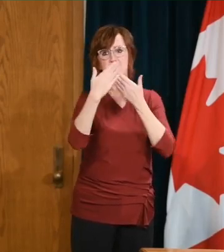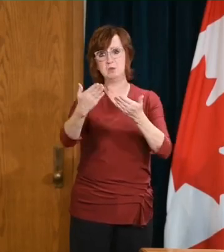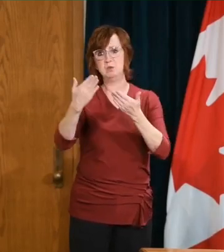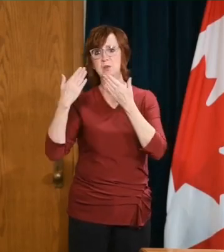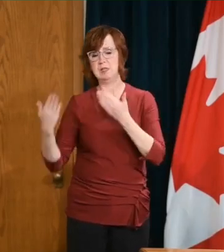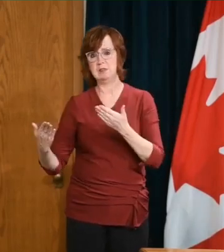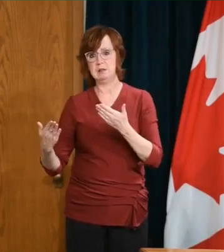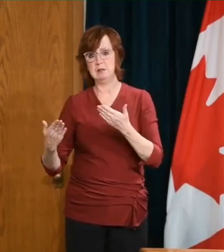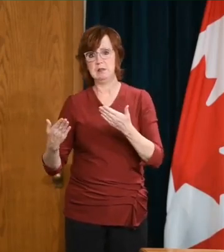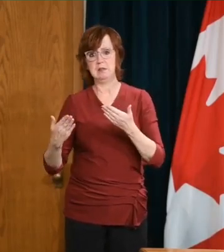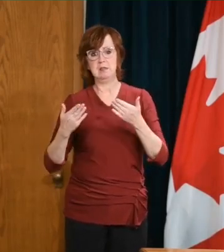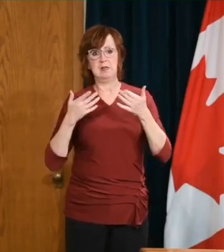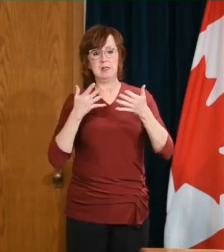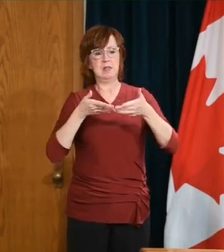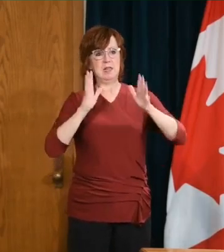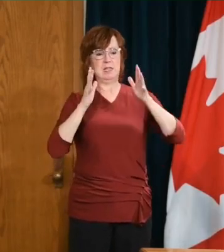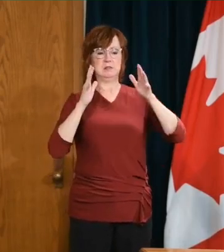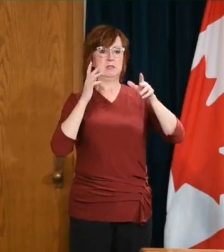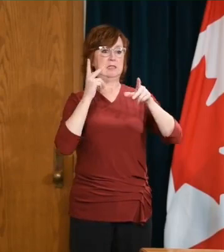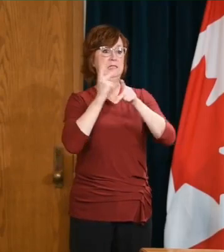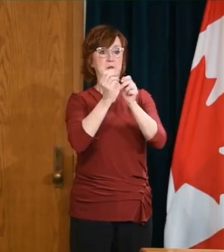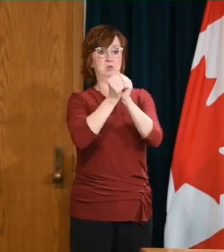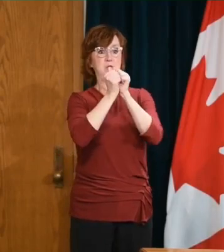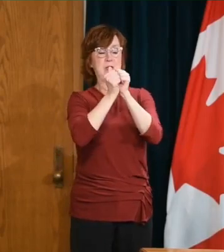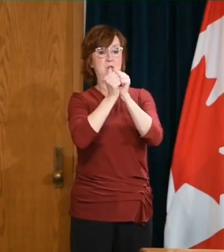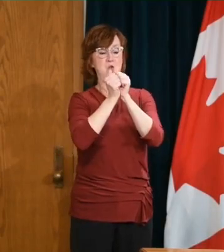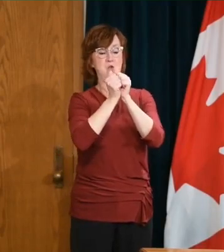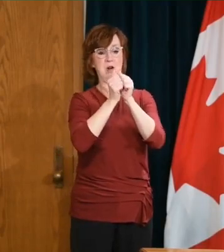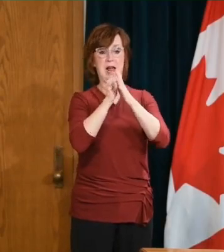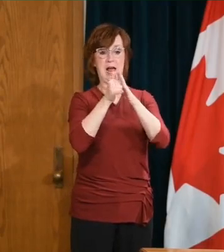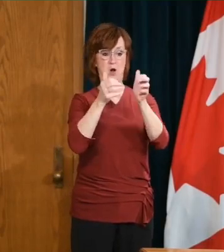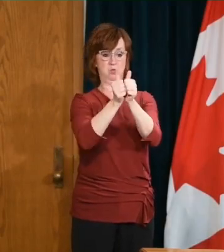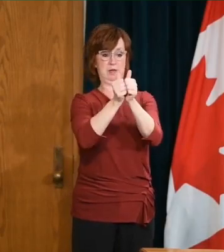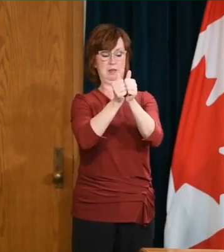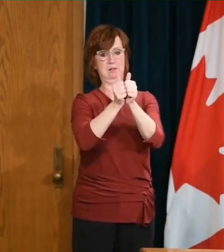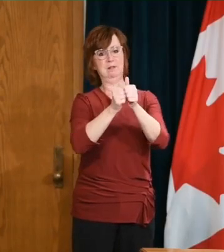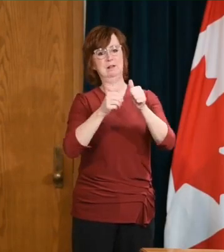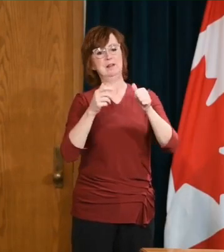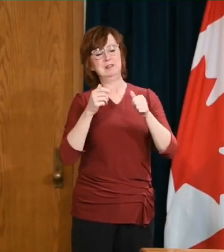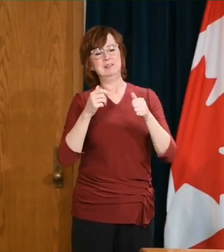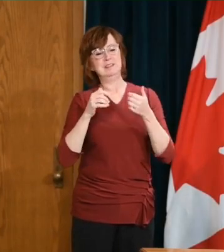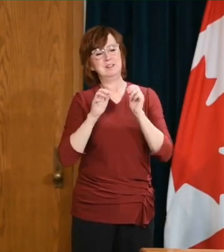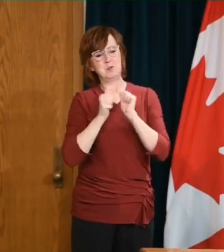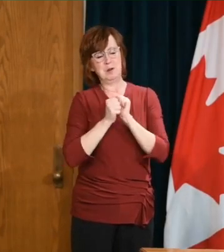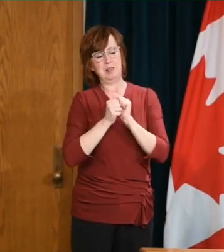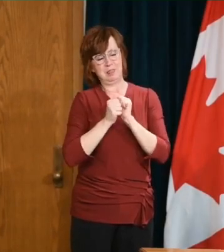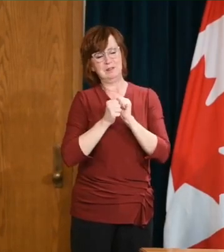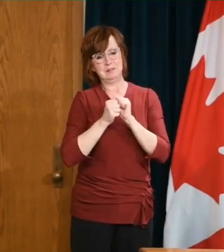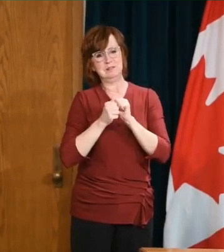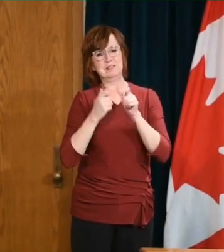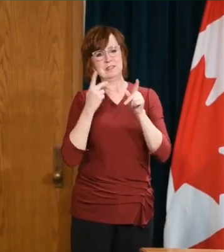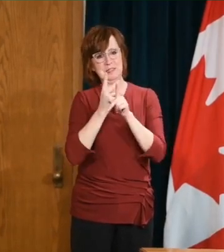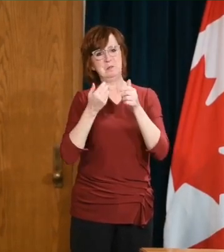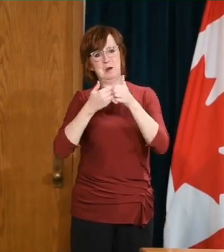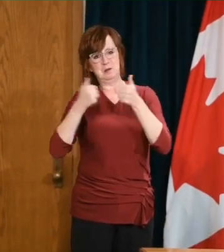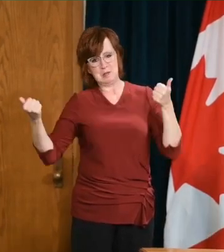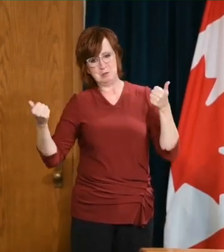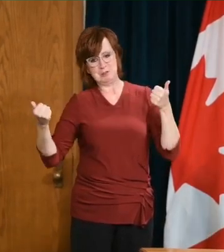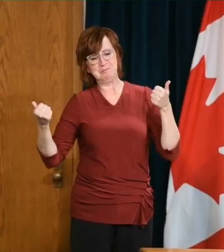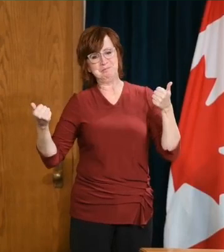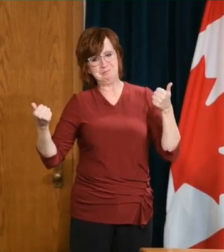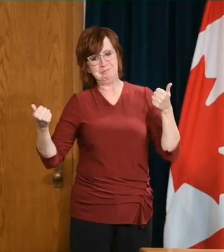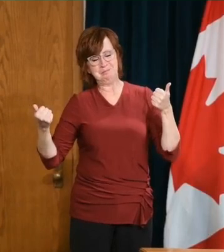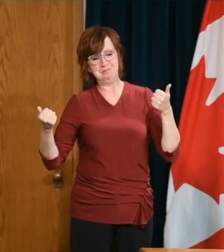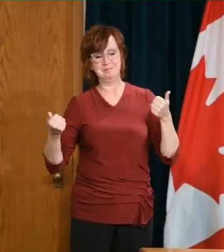staying apart. I'll now turn it over to Dr. Shahab. Thank you, Premier. So, as before, I'll go over some